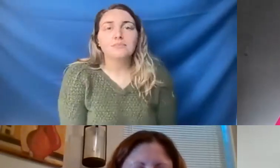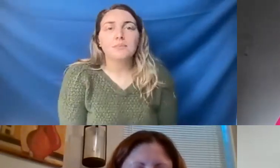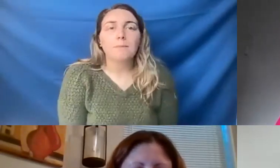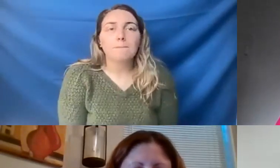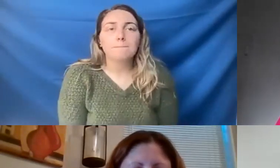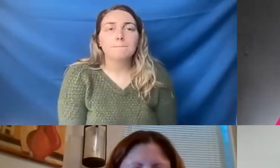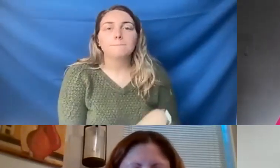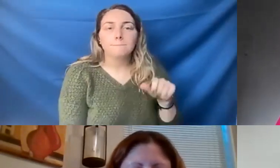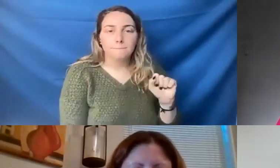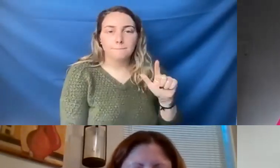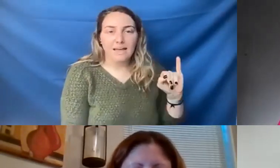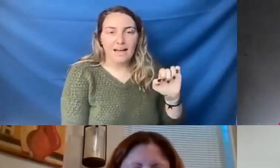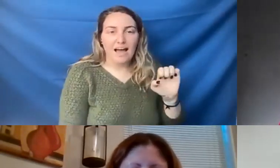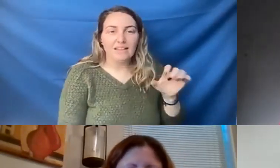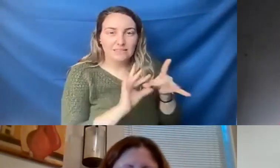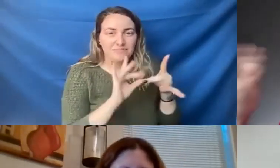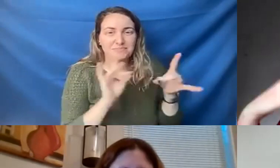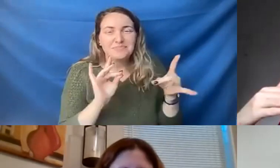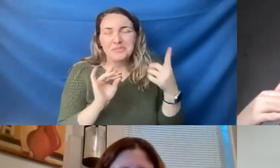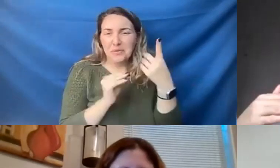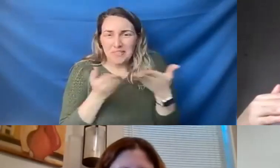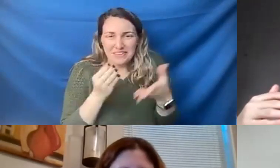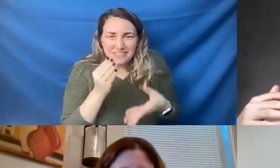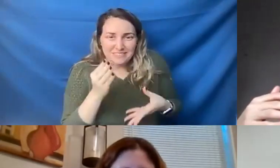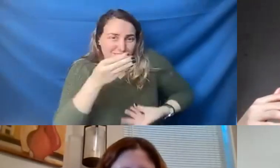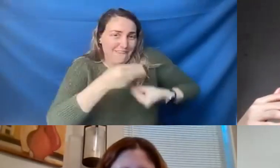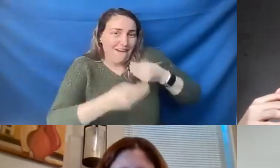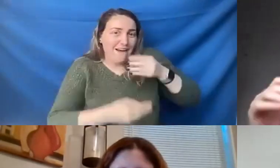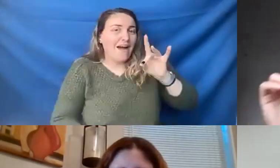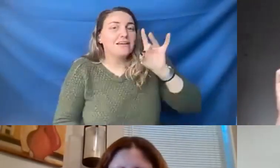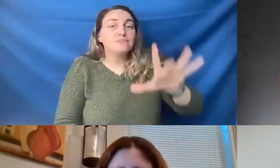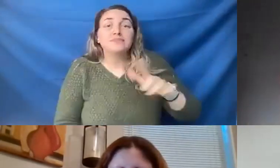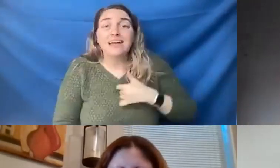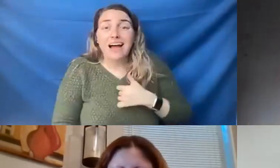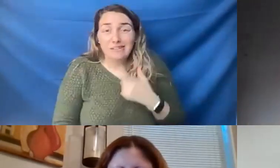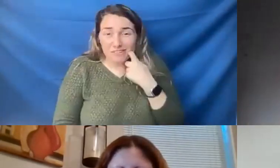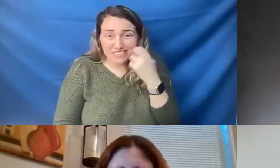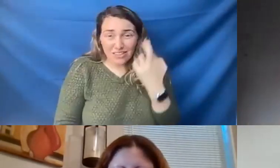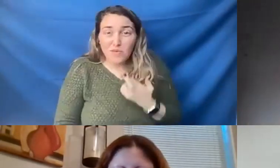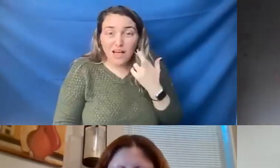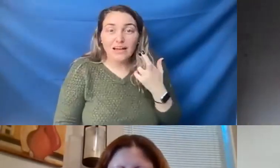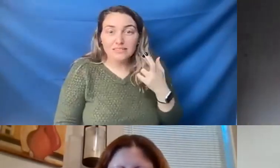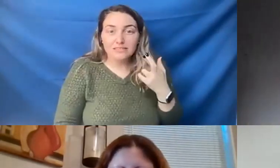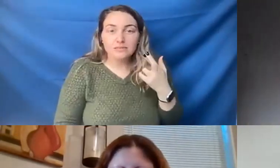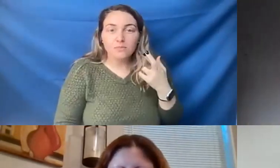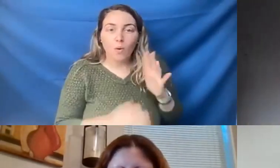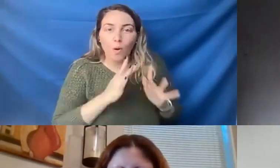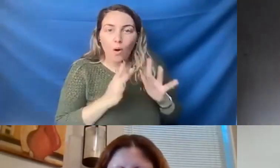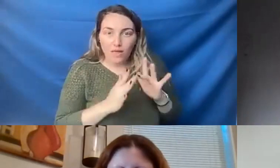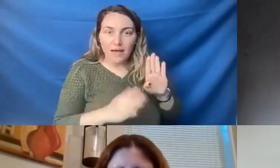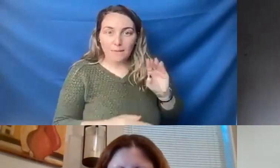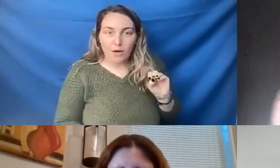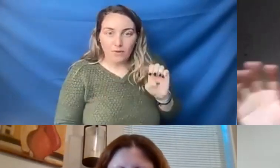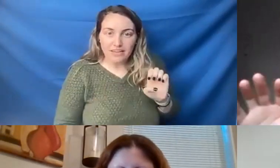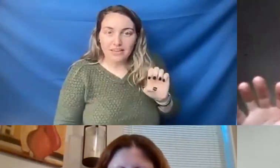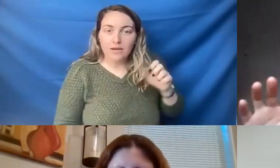But, One thing that I'll also mention, this is something that I just recently discovered. I think that the poll site locator that the Board of Elections hosts is